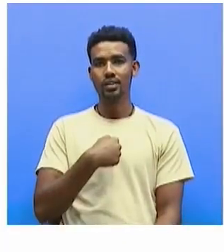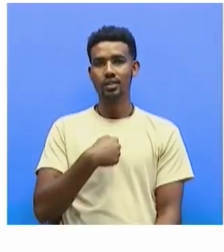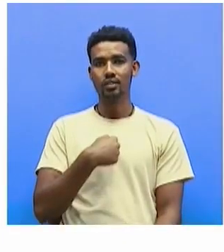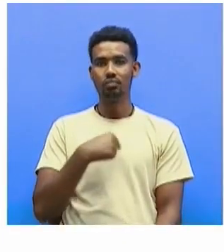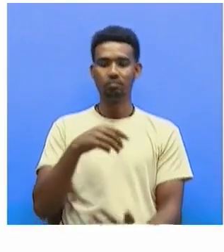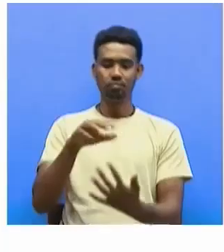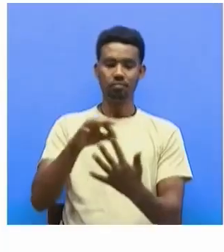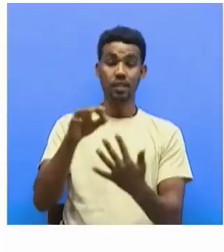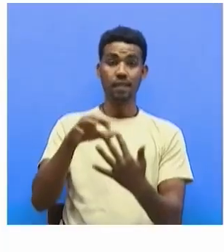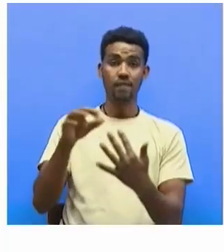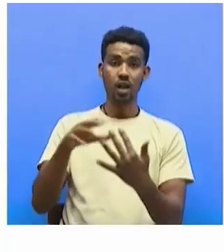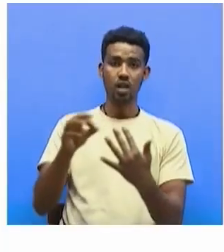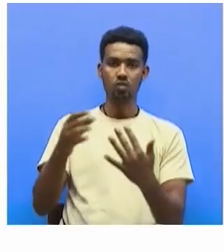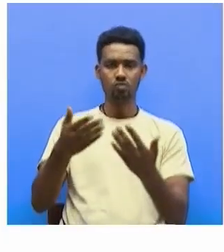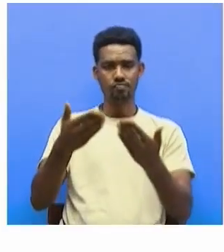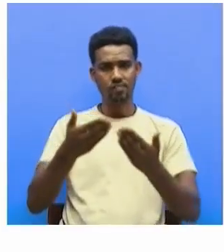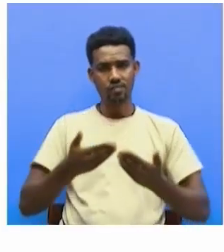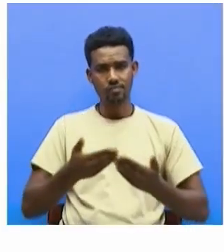prefer